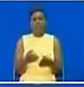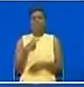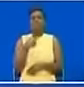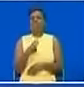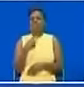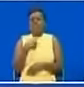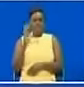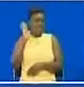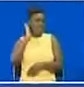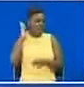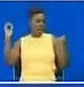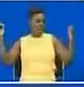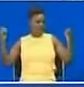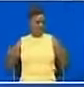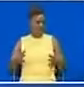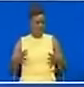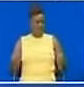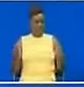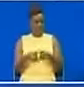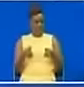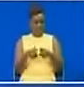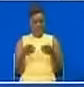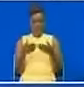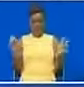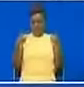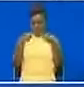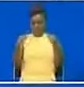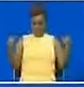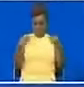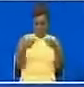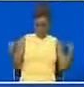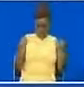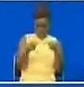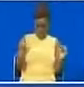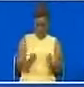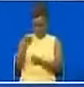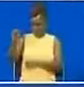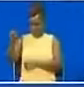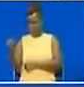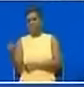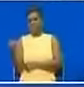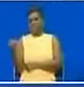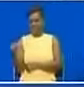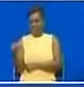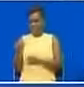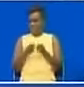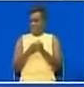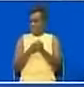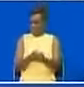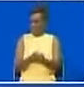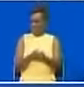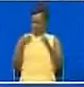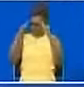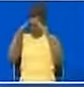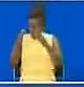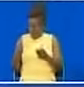been heard clear. Despite the growing open rebellion against unveiling Jubilee Party, the principal seems determined